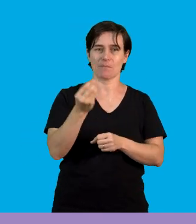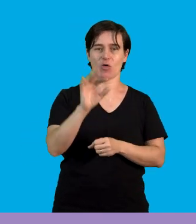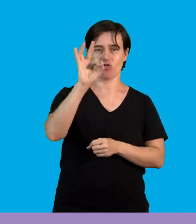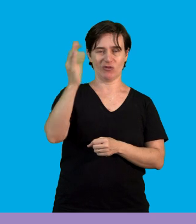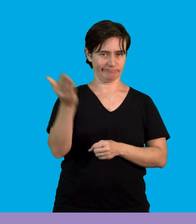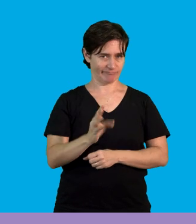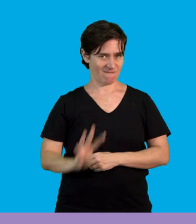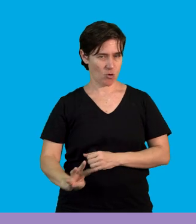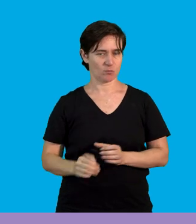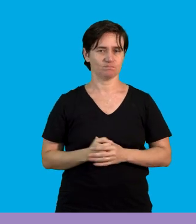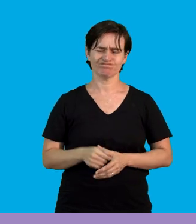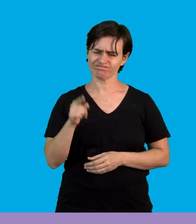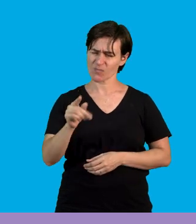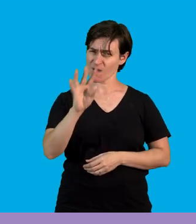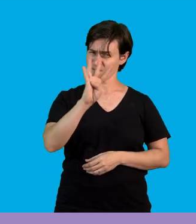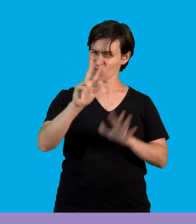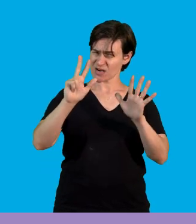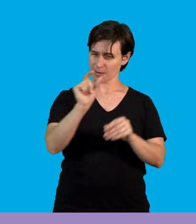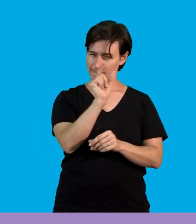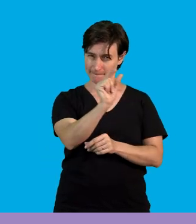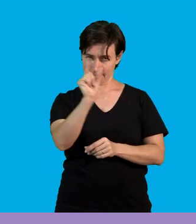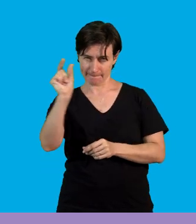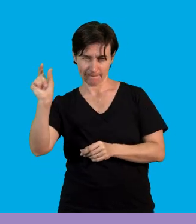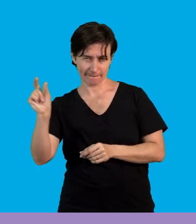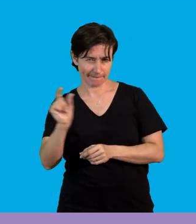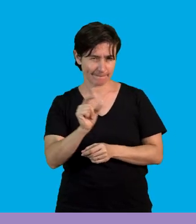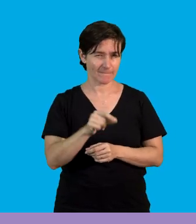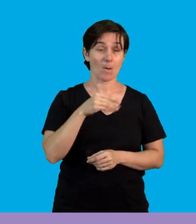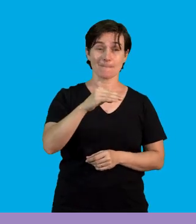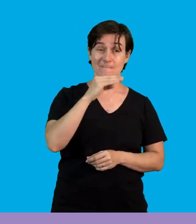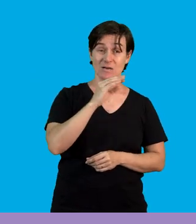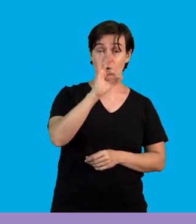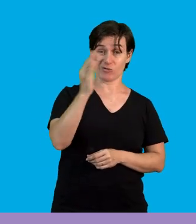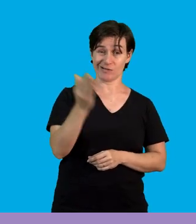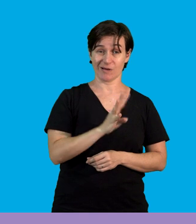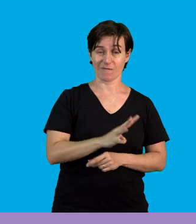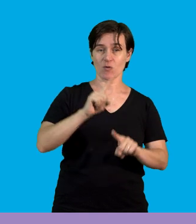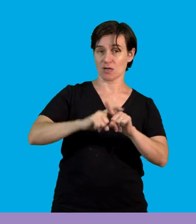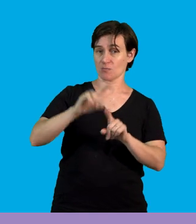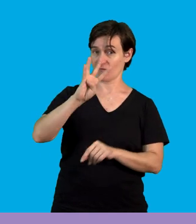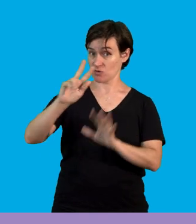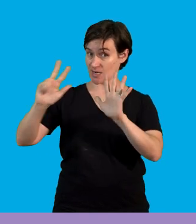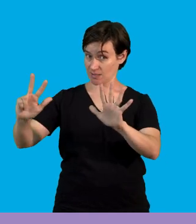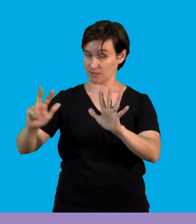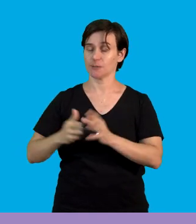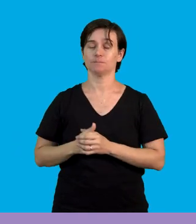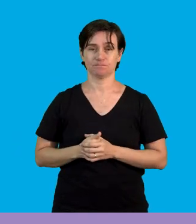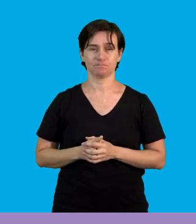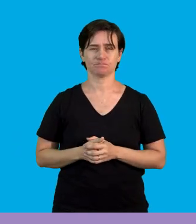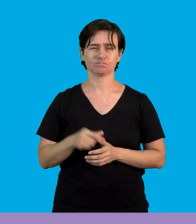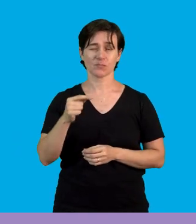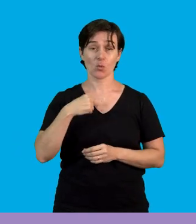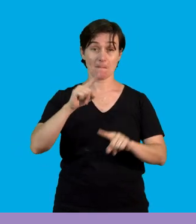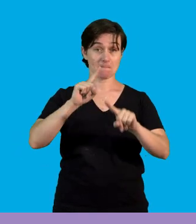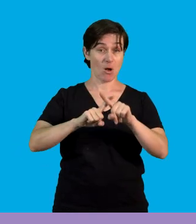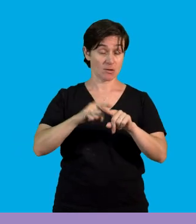and then because there are 48 pieces, we need to now multiply by the 48 pieces. And